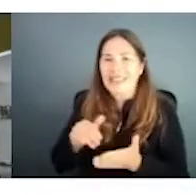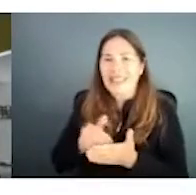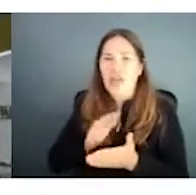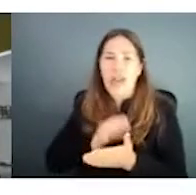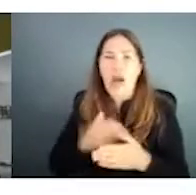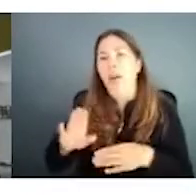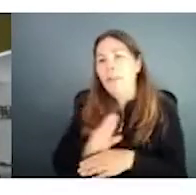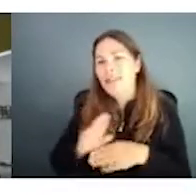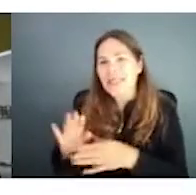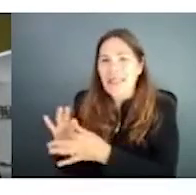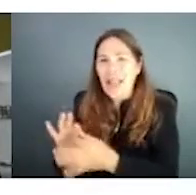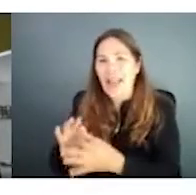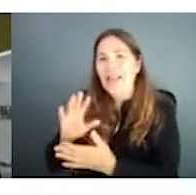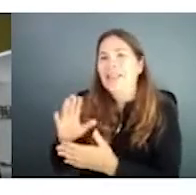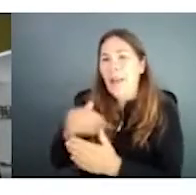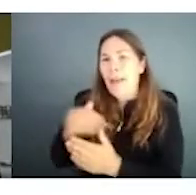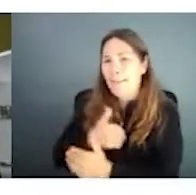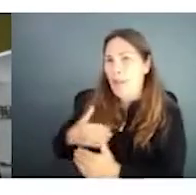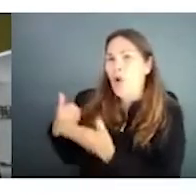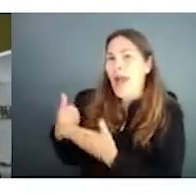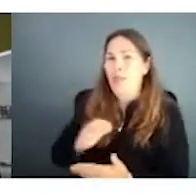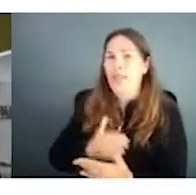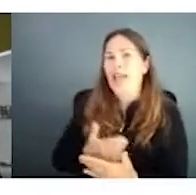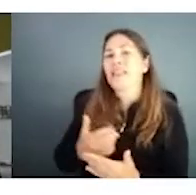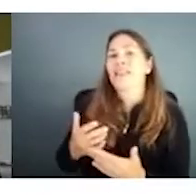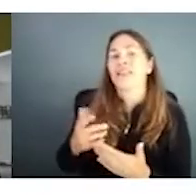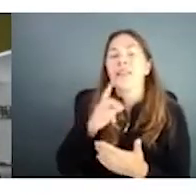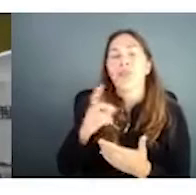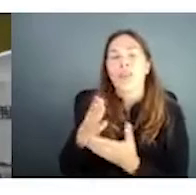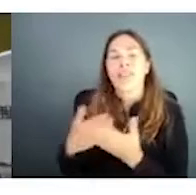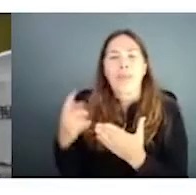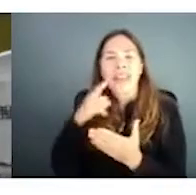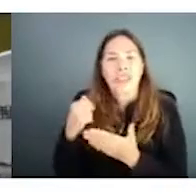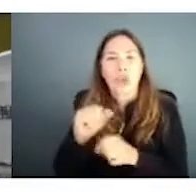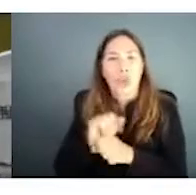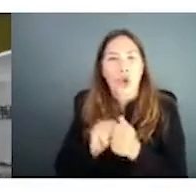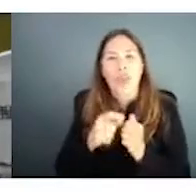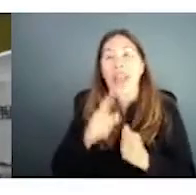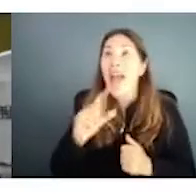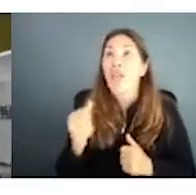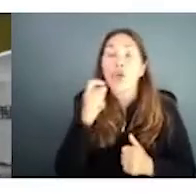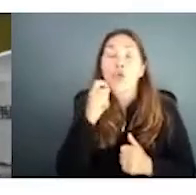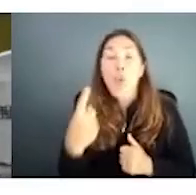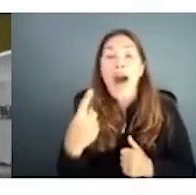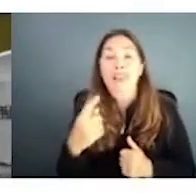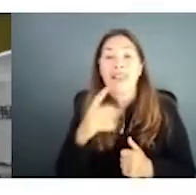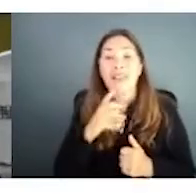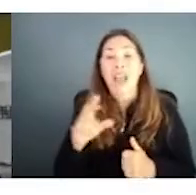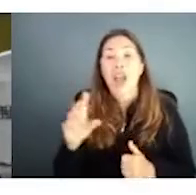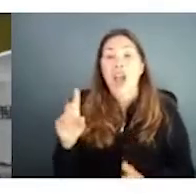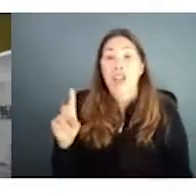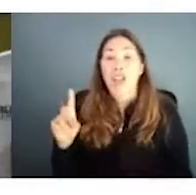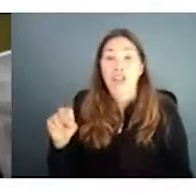Alliance member was able to help us get assets to work with. Another cool one we did through our Business Alliance was I was able to get the Durham Bulls